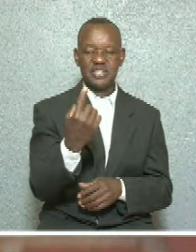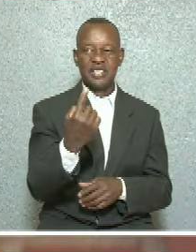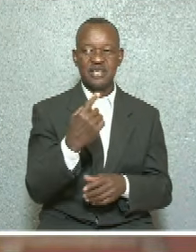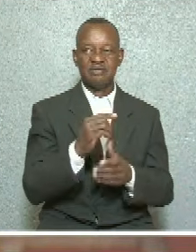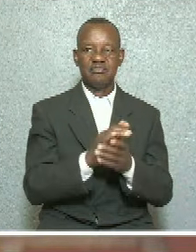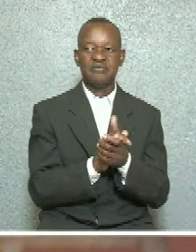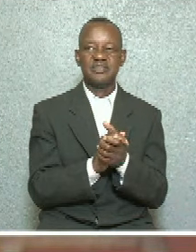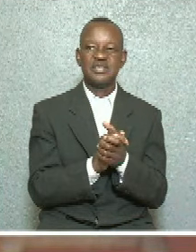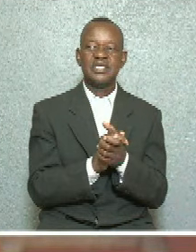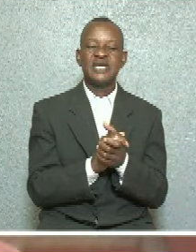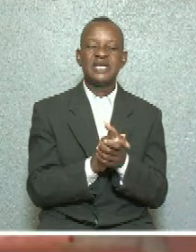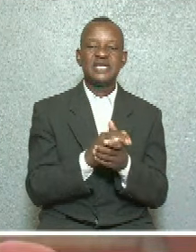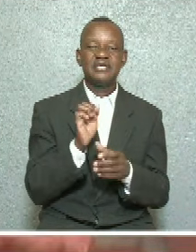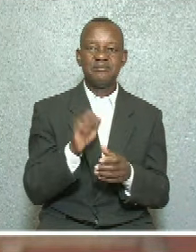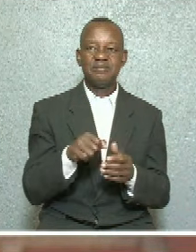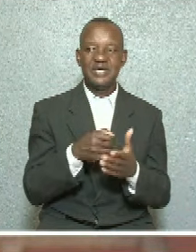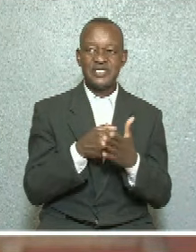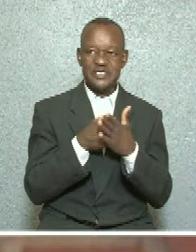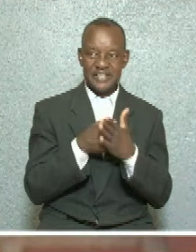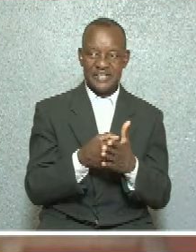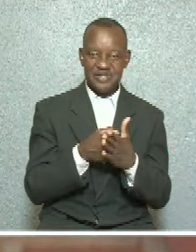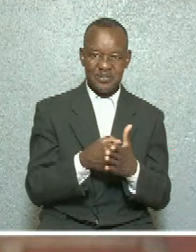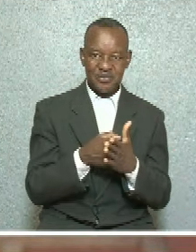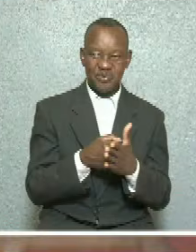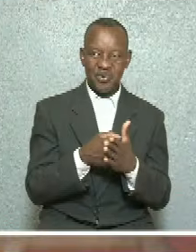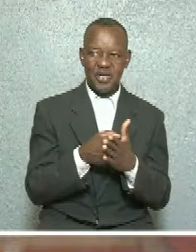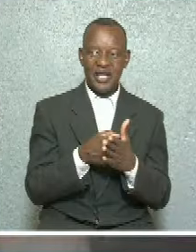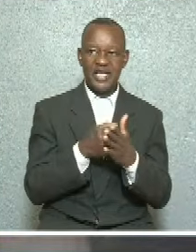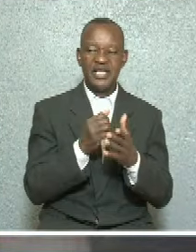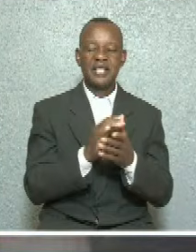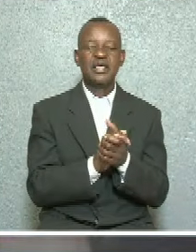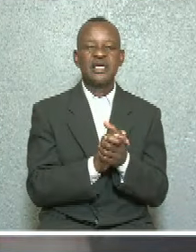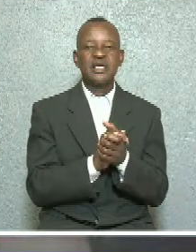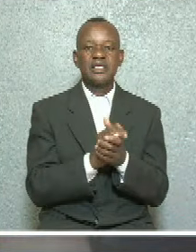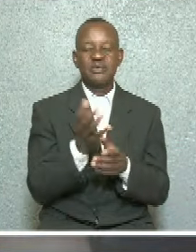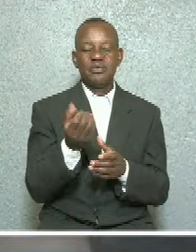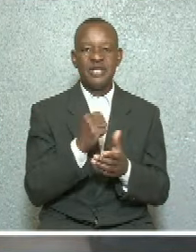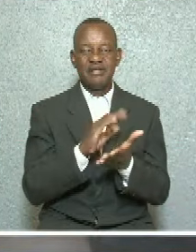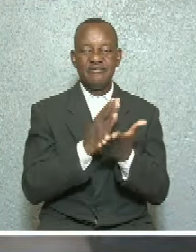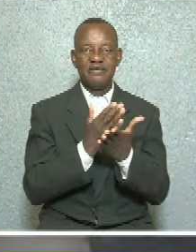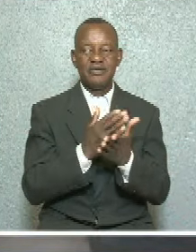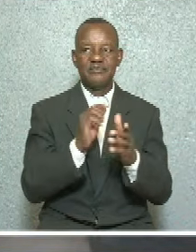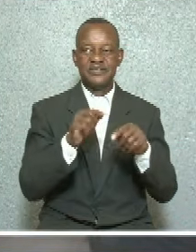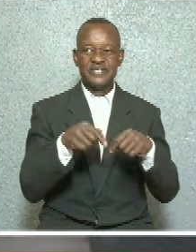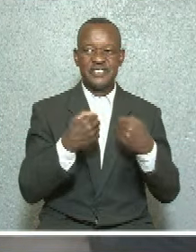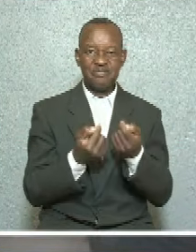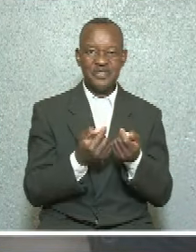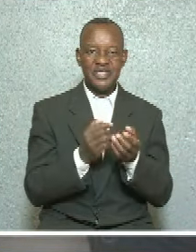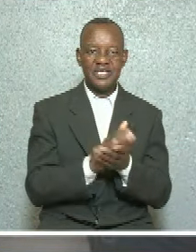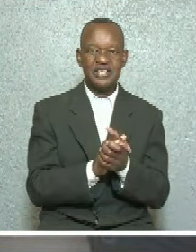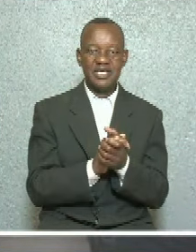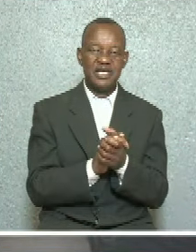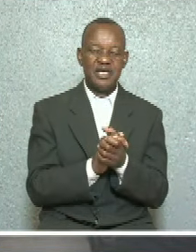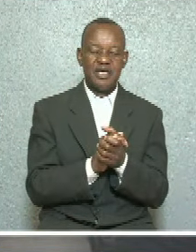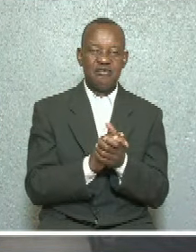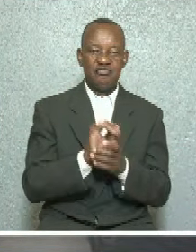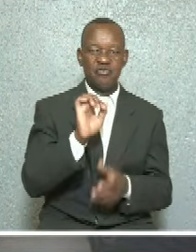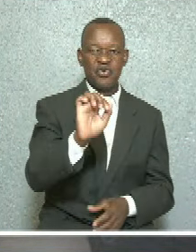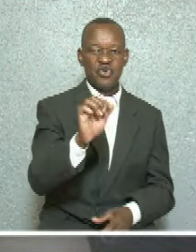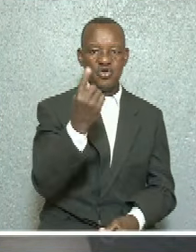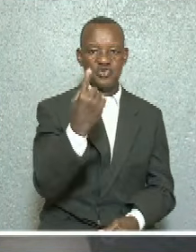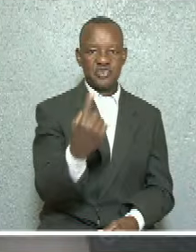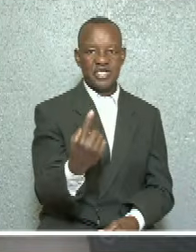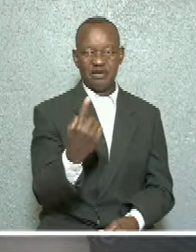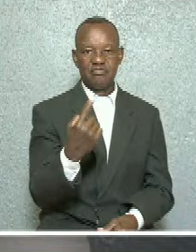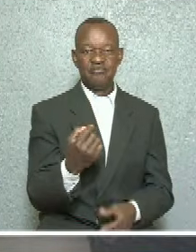society. Society must also find a way to pour into you. And if society doesn't do that, then leave society out and work